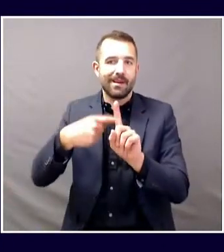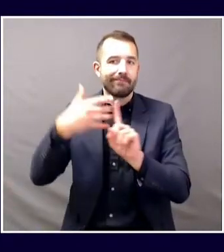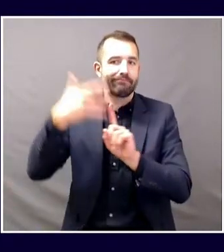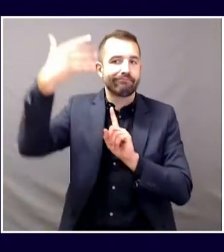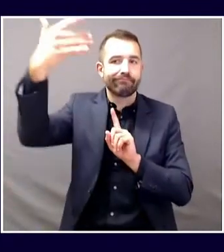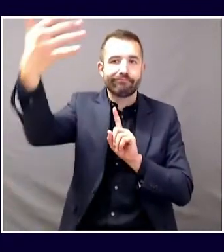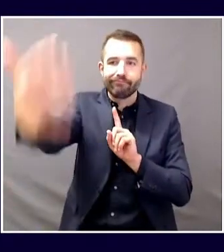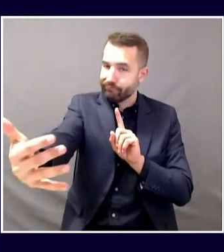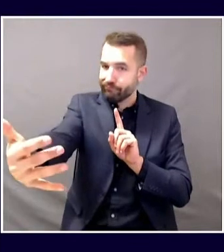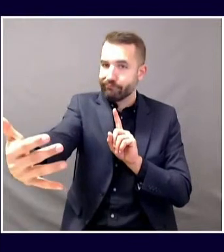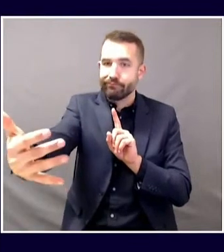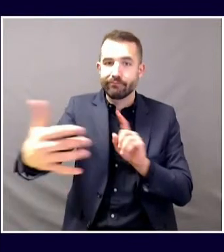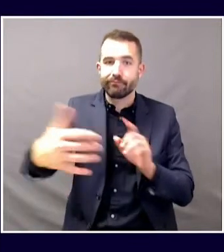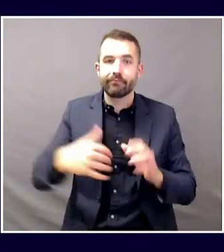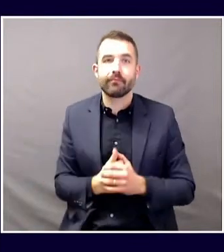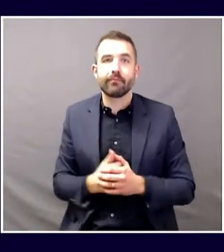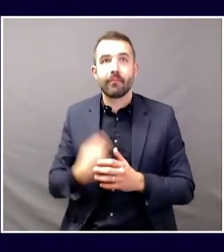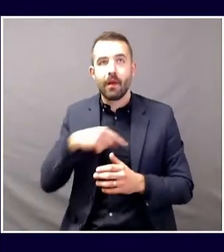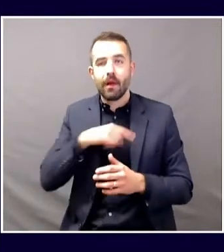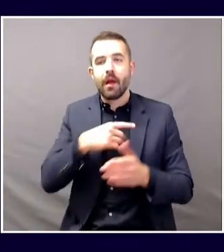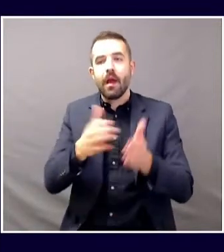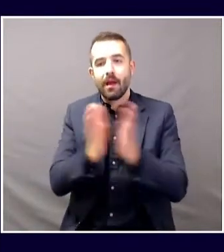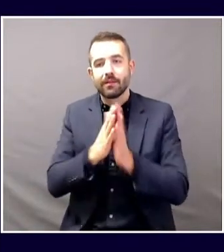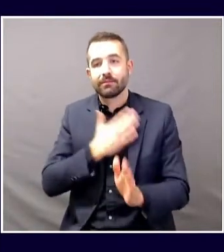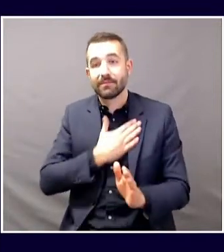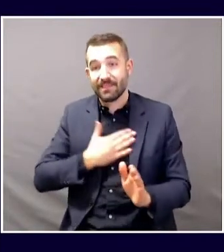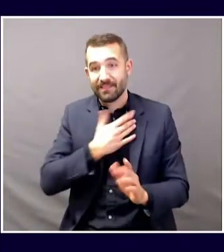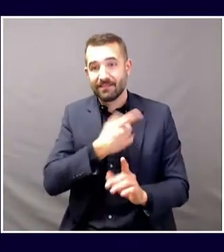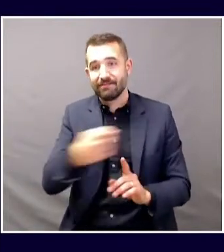I ask everyone again, don't let your guard down in the interim.